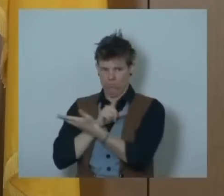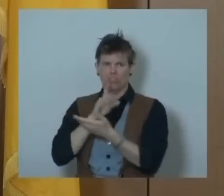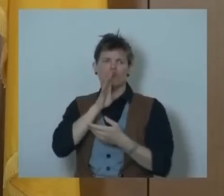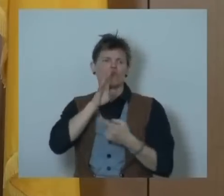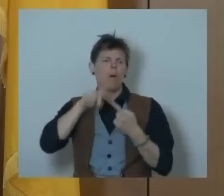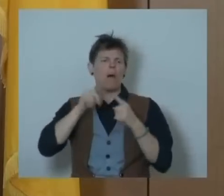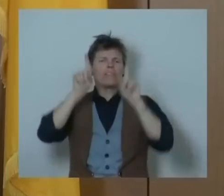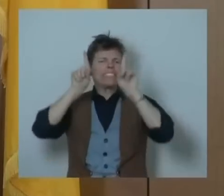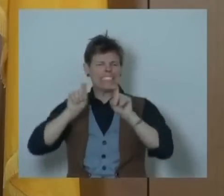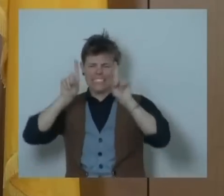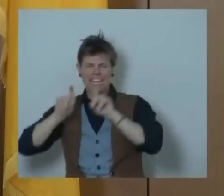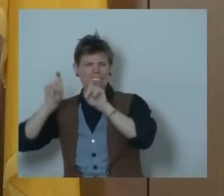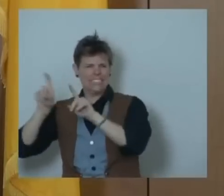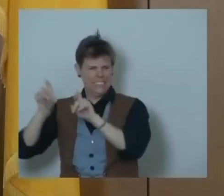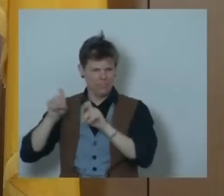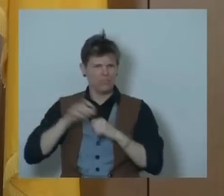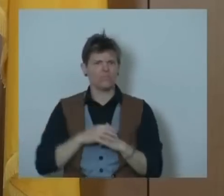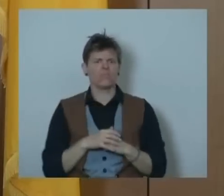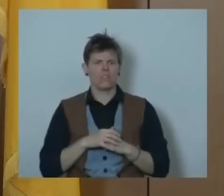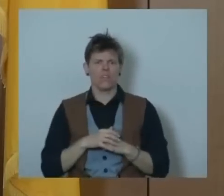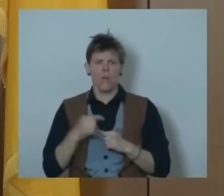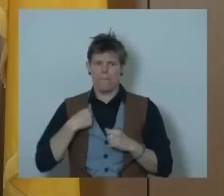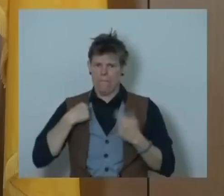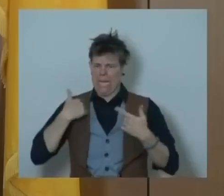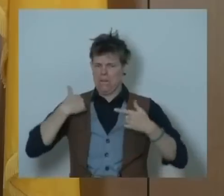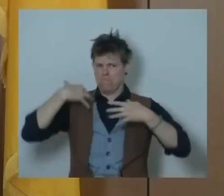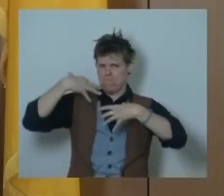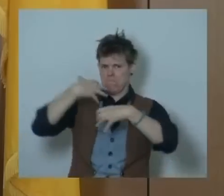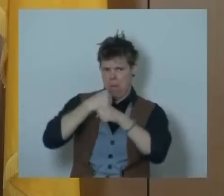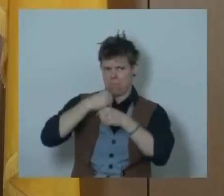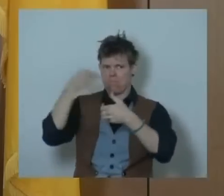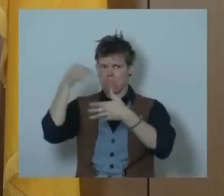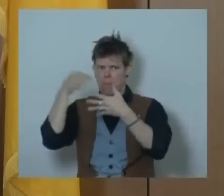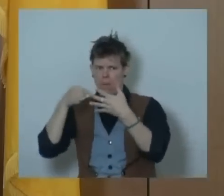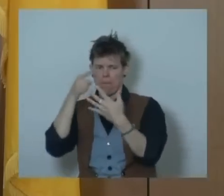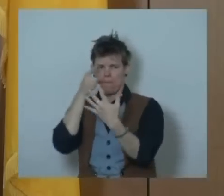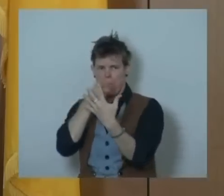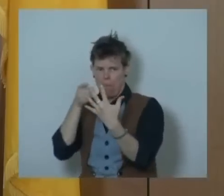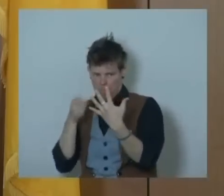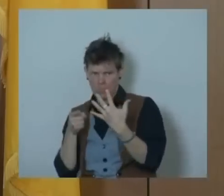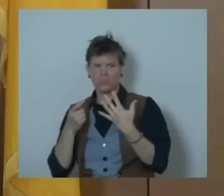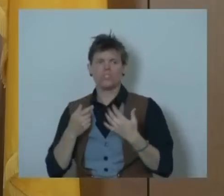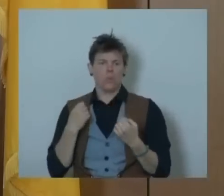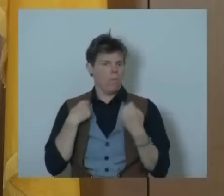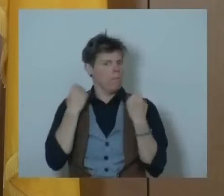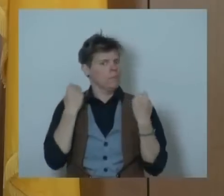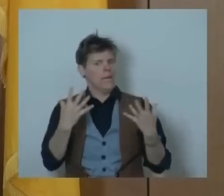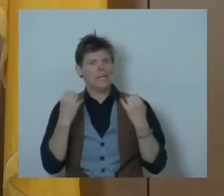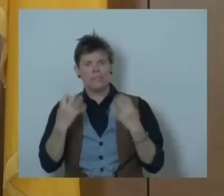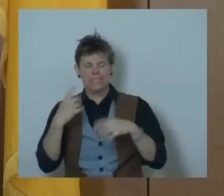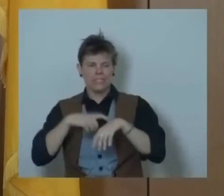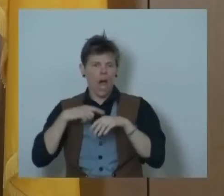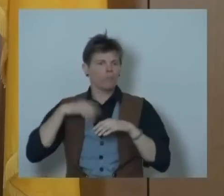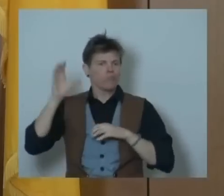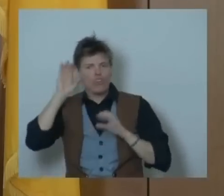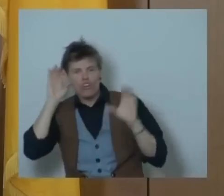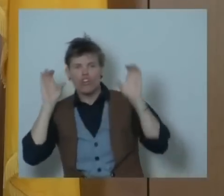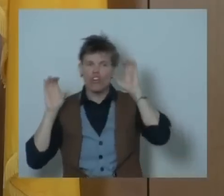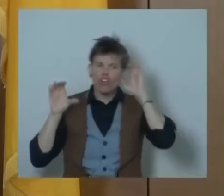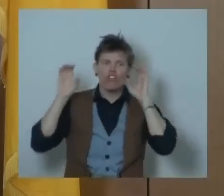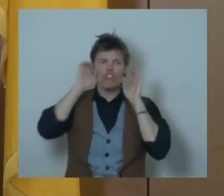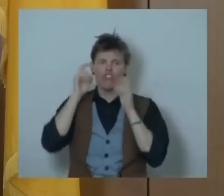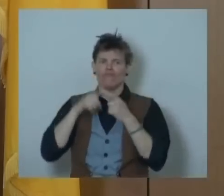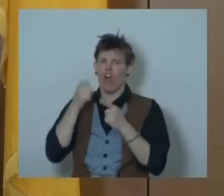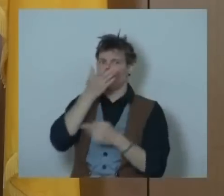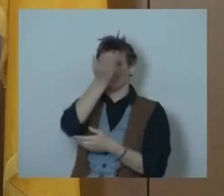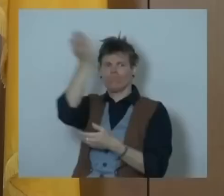because for those of us who spend too much time hearing from or engaging in national news, you